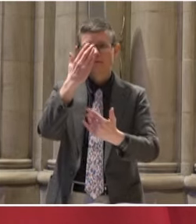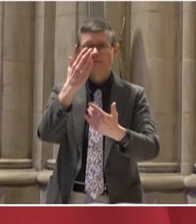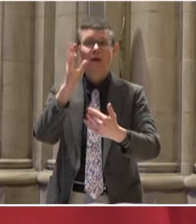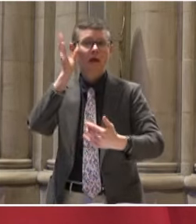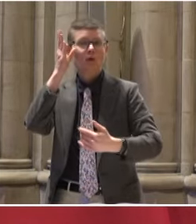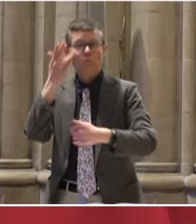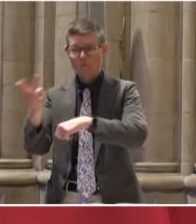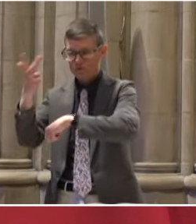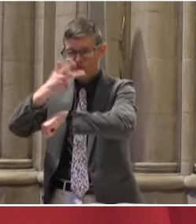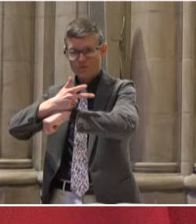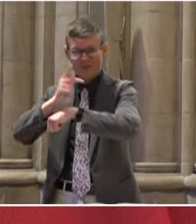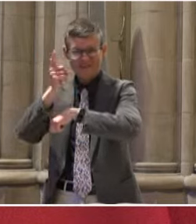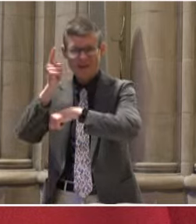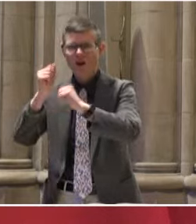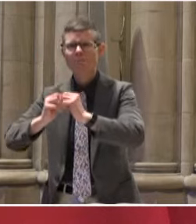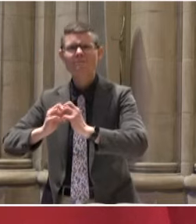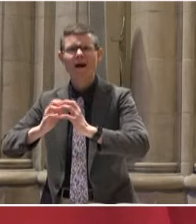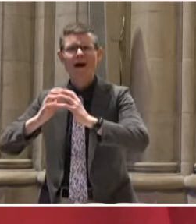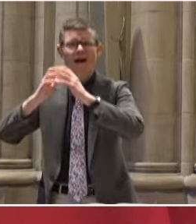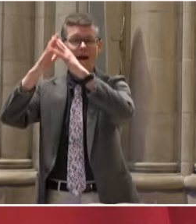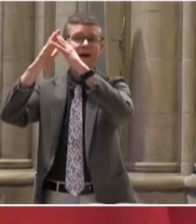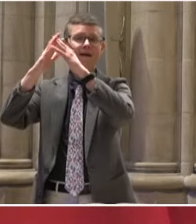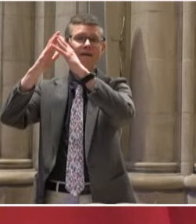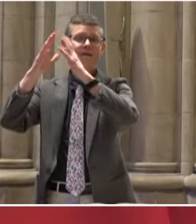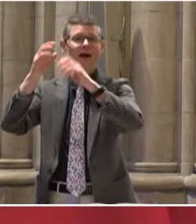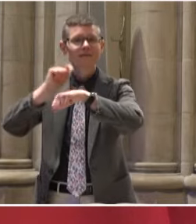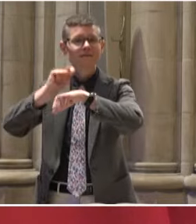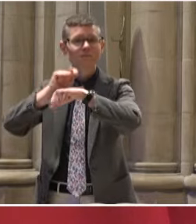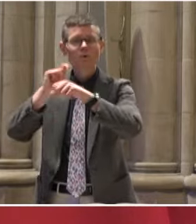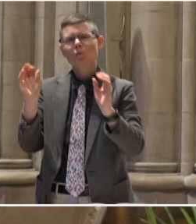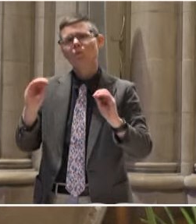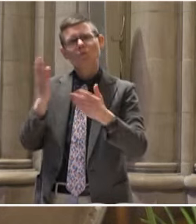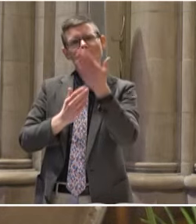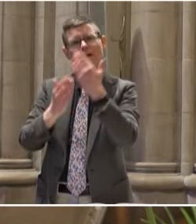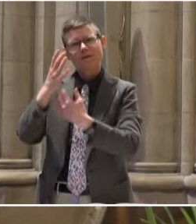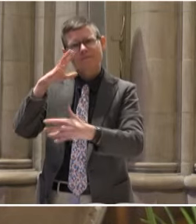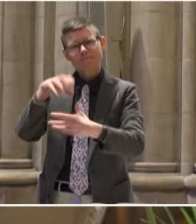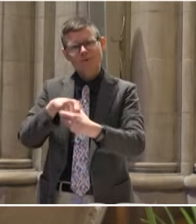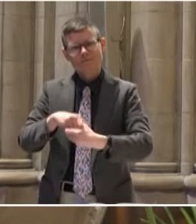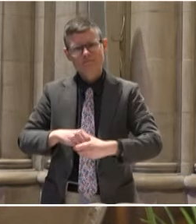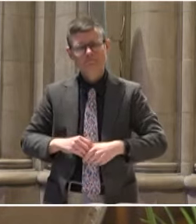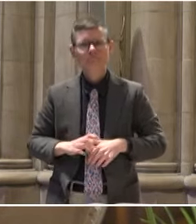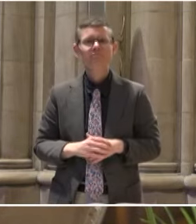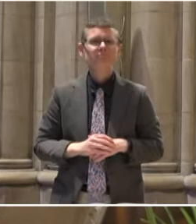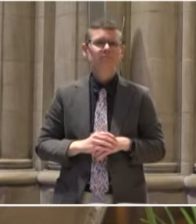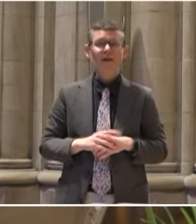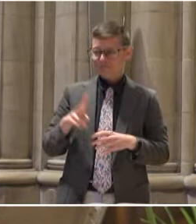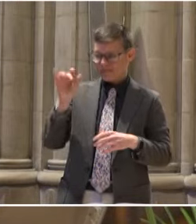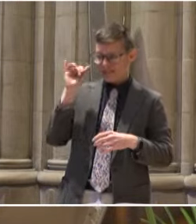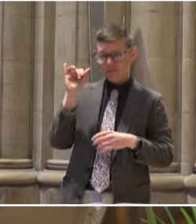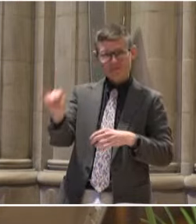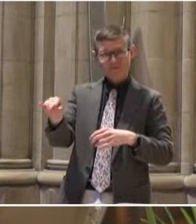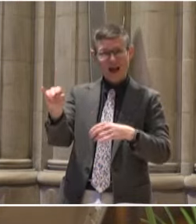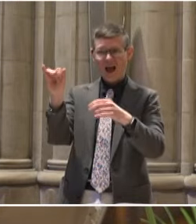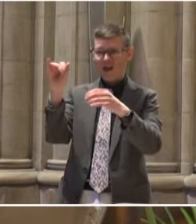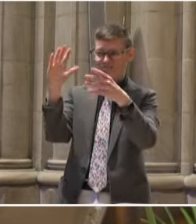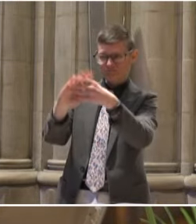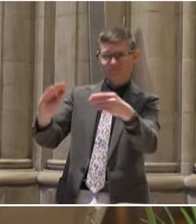I will build another not made with hands.'" But even on this point,